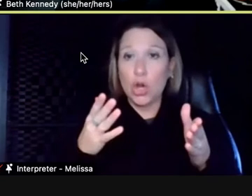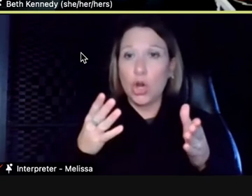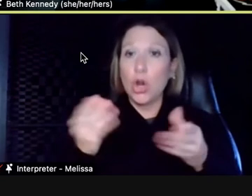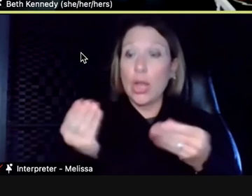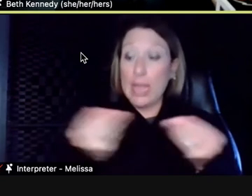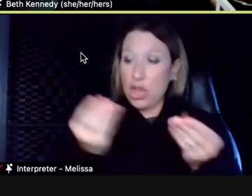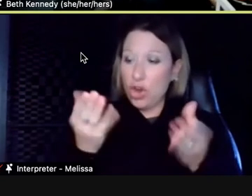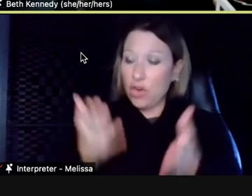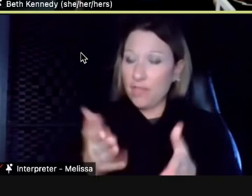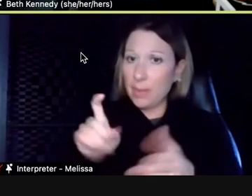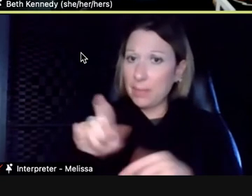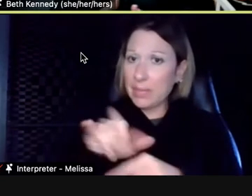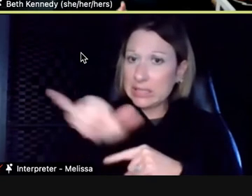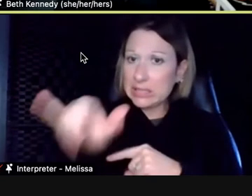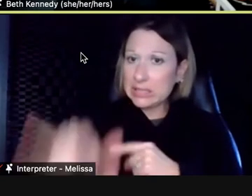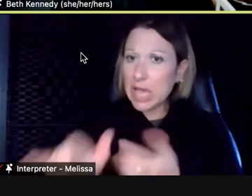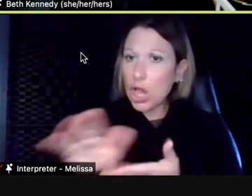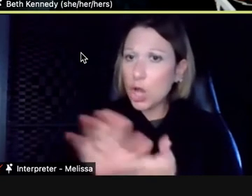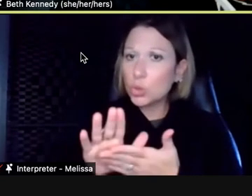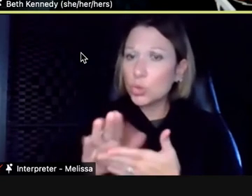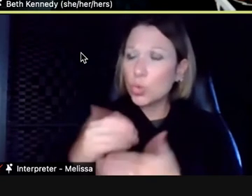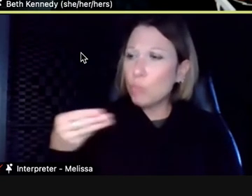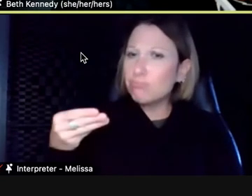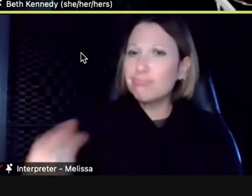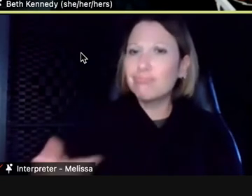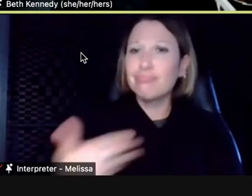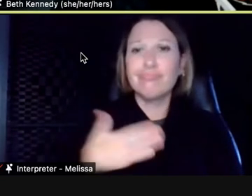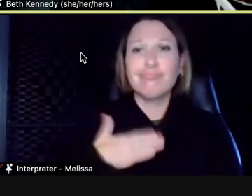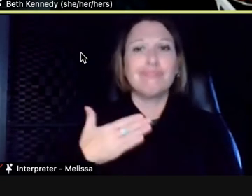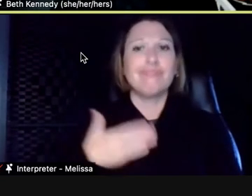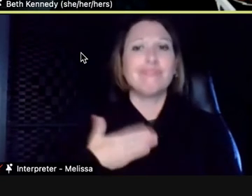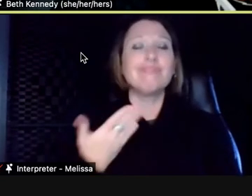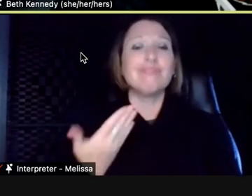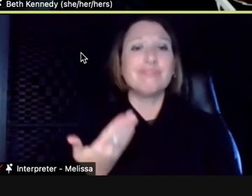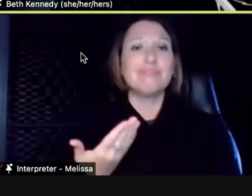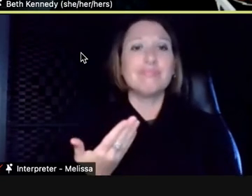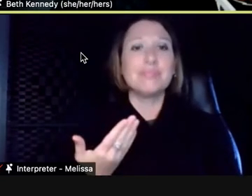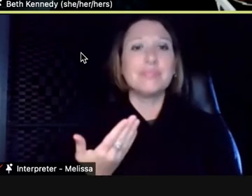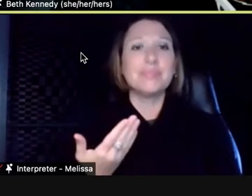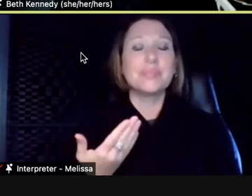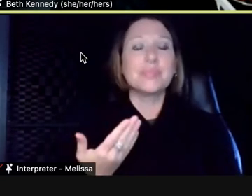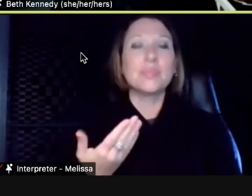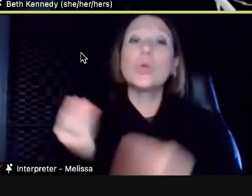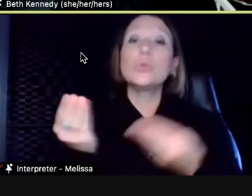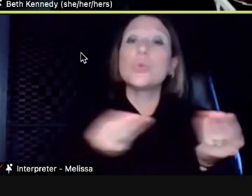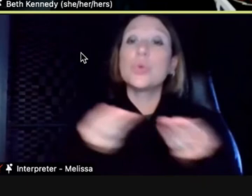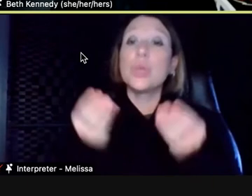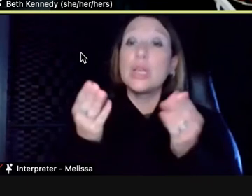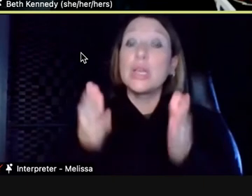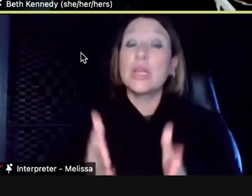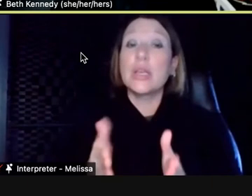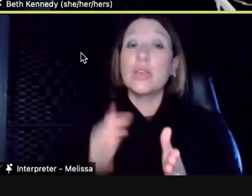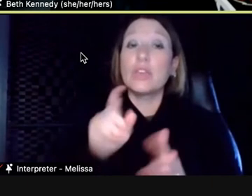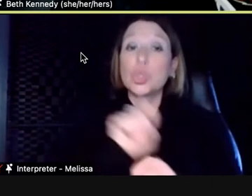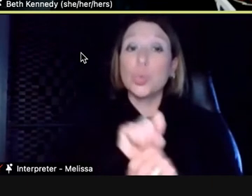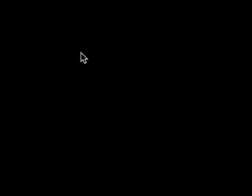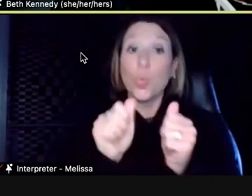to join us, that kind of thing. So the intervener should work with every member of the